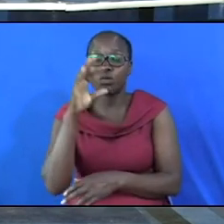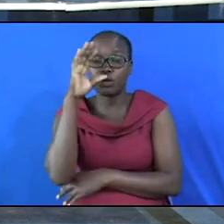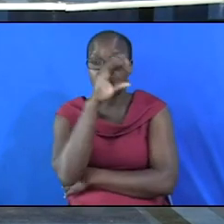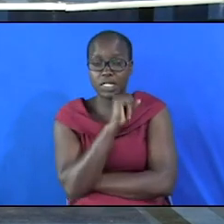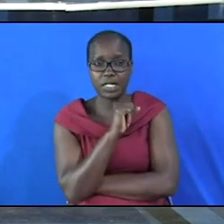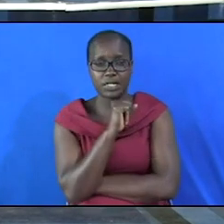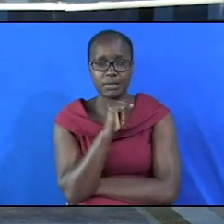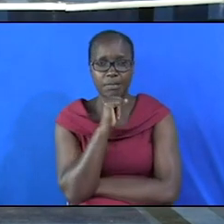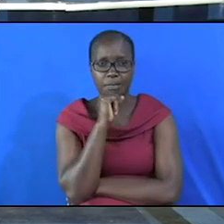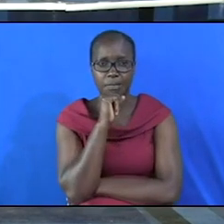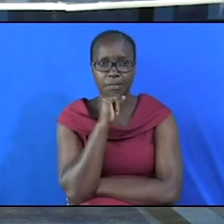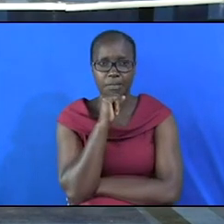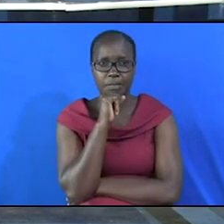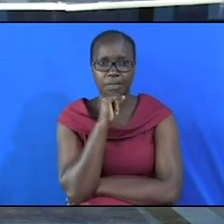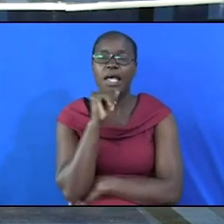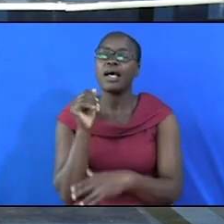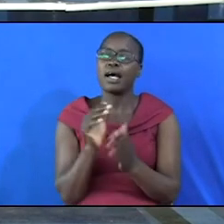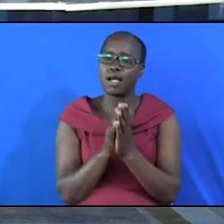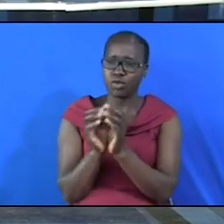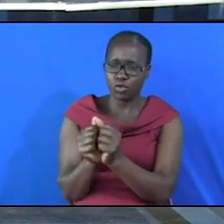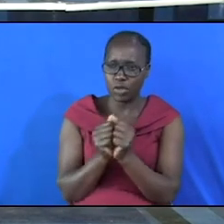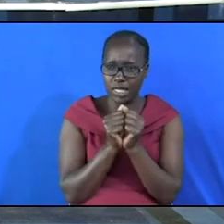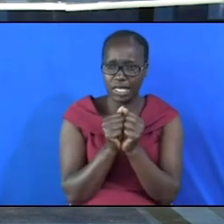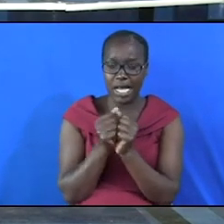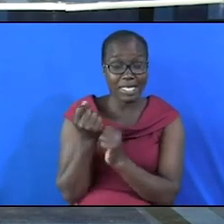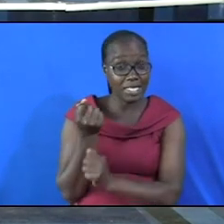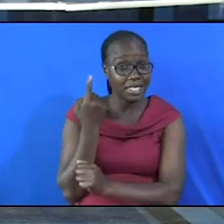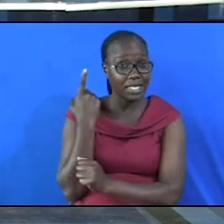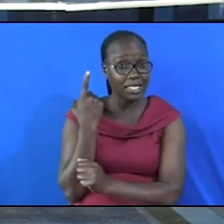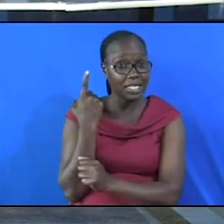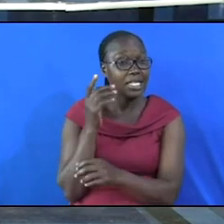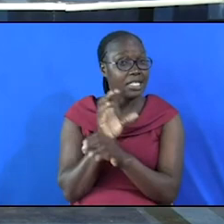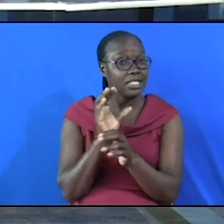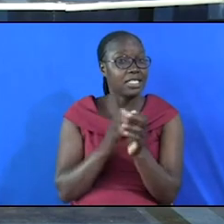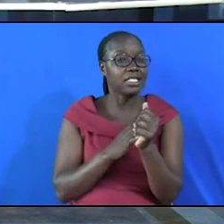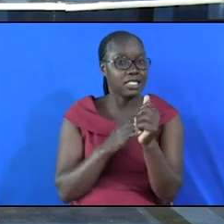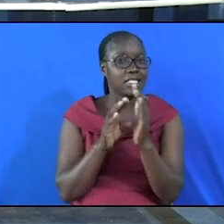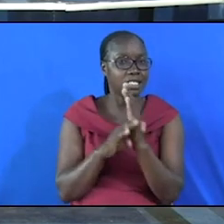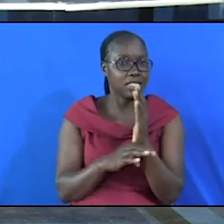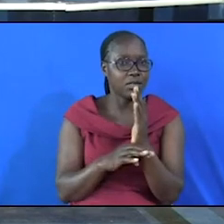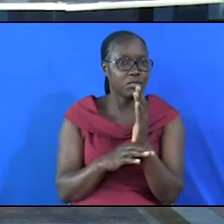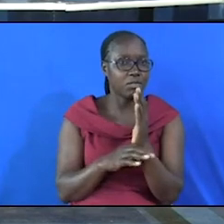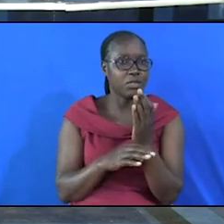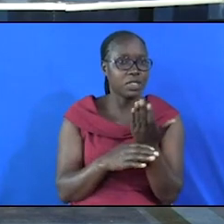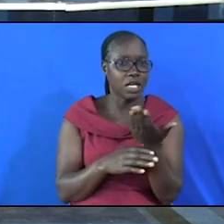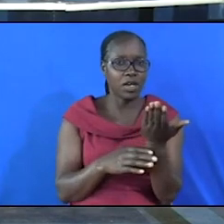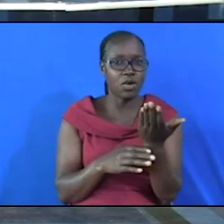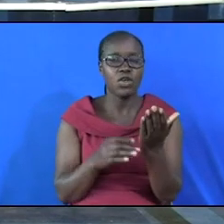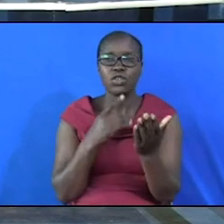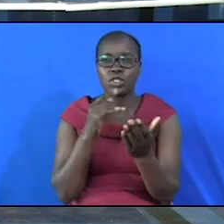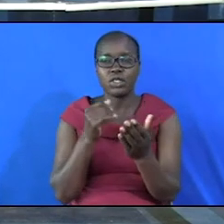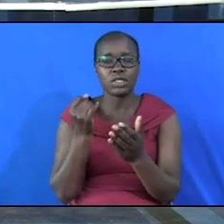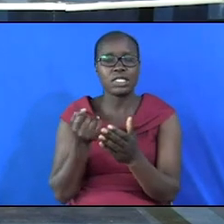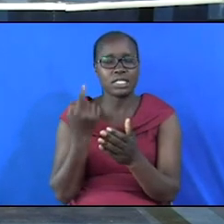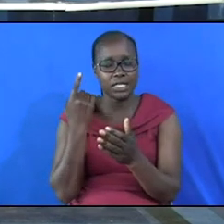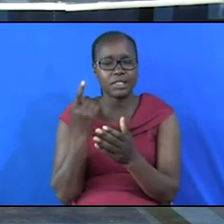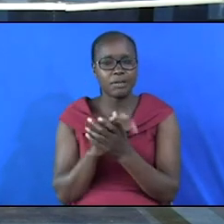missed. Are we together? Even church leadership. Okay, let me bring it down so that you understand